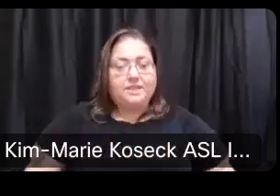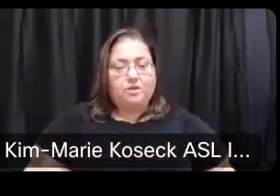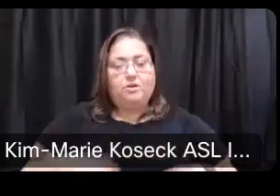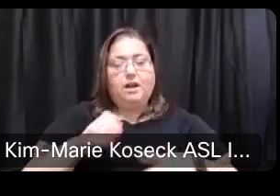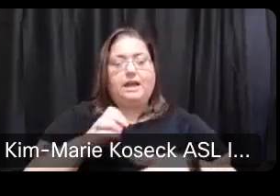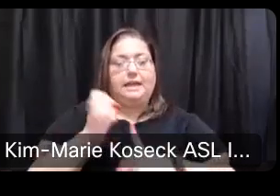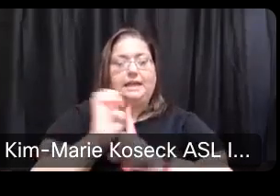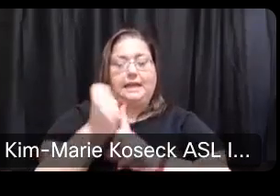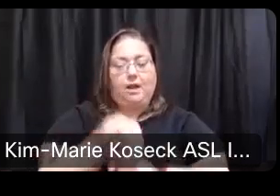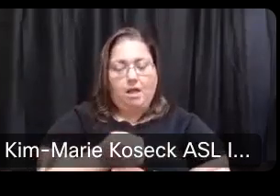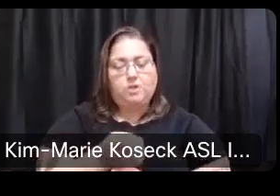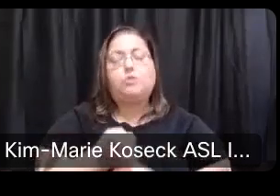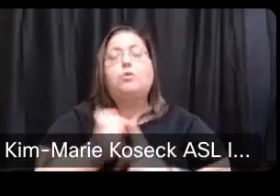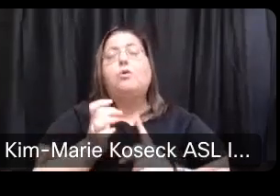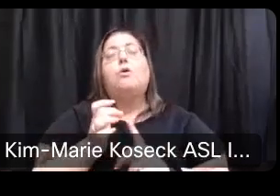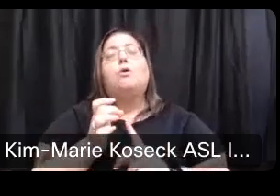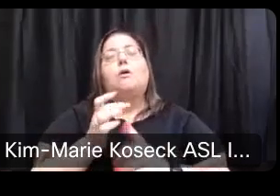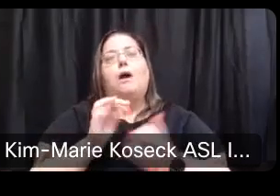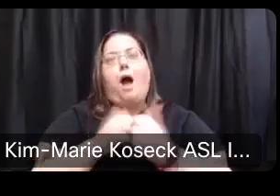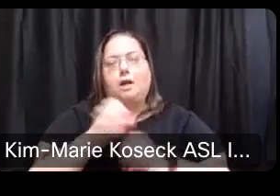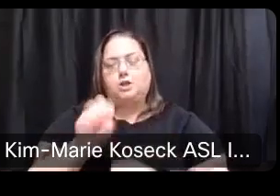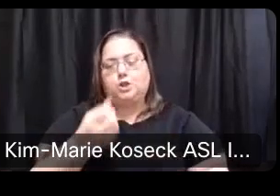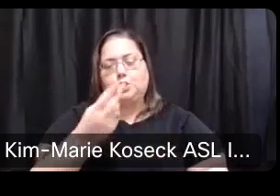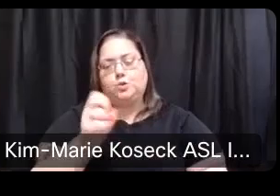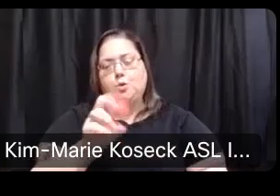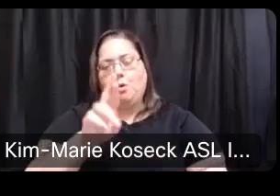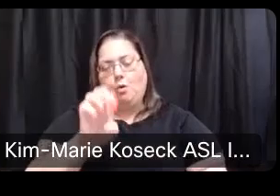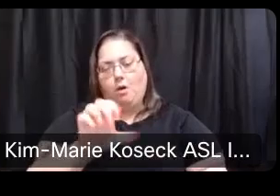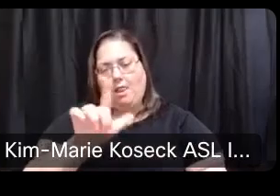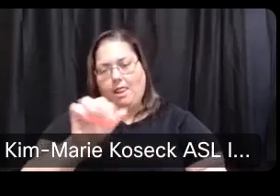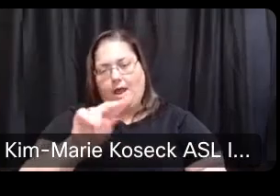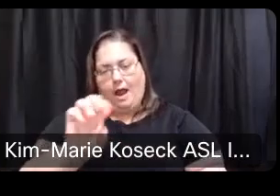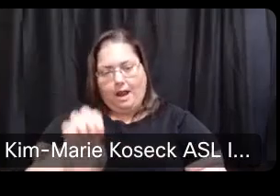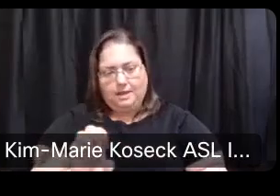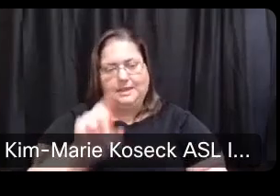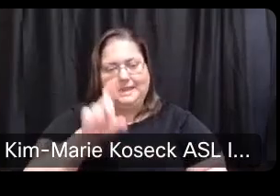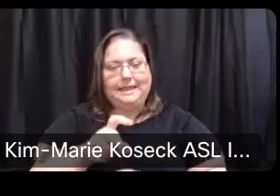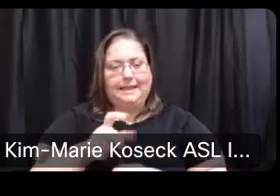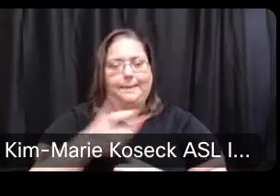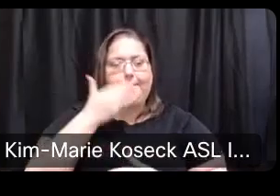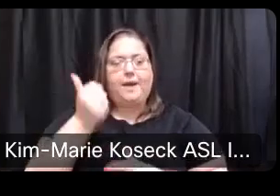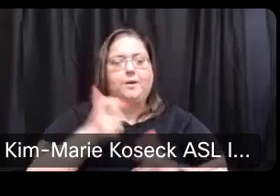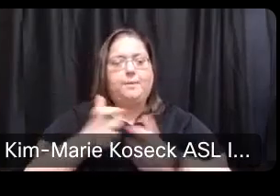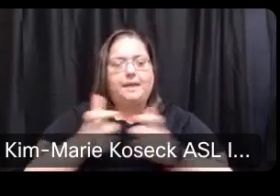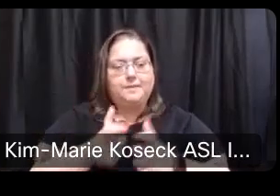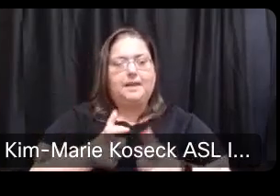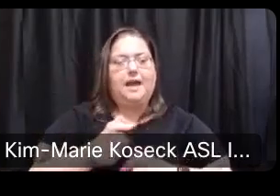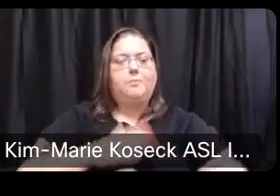ecological dynamics of shorelines, which can inform more effective management and protection strategies.